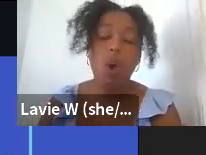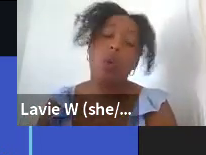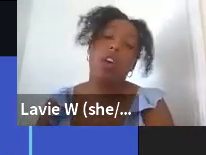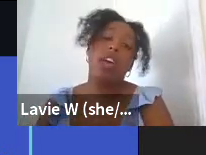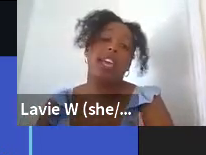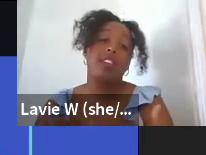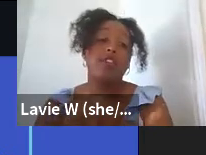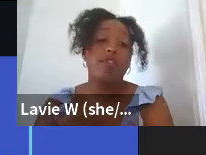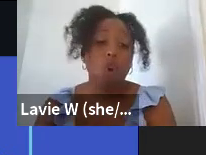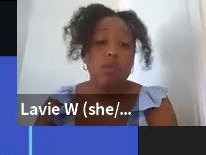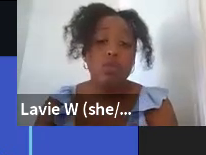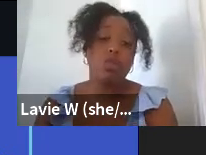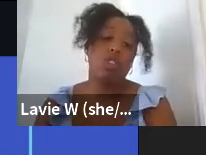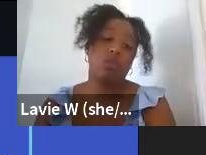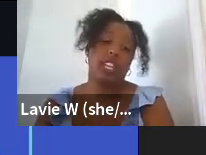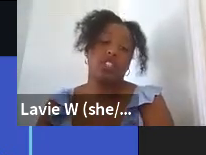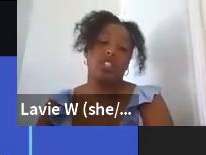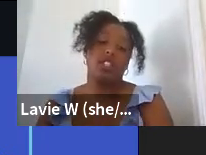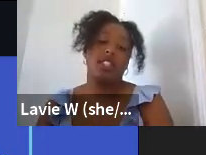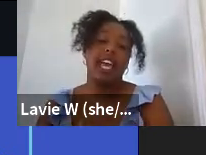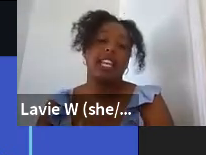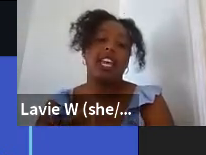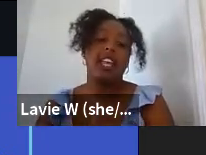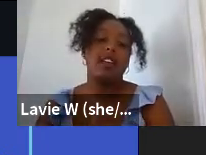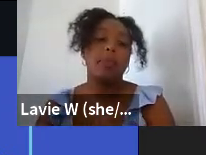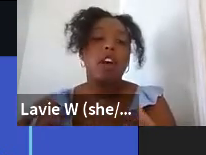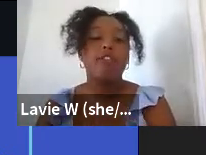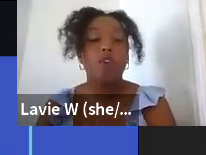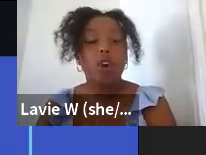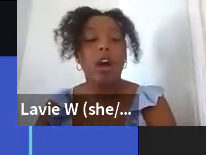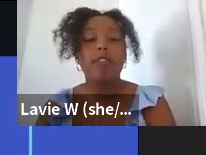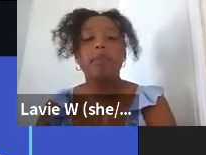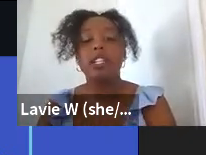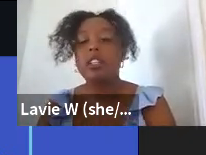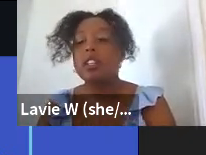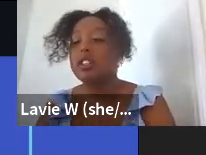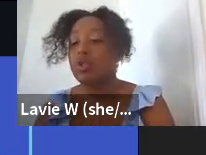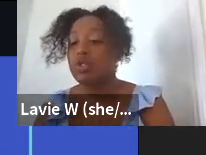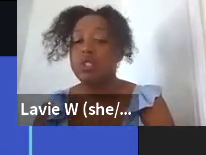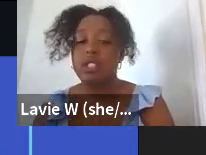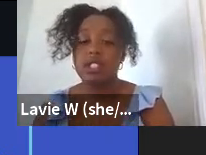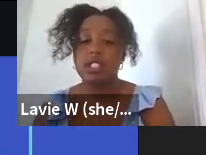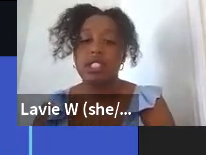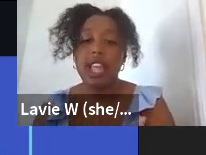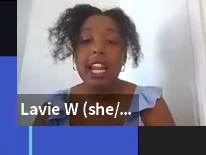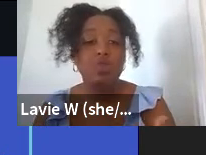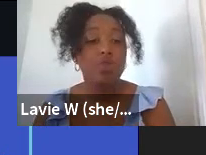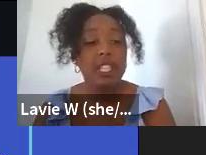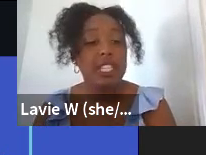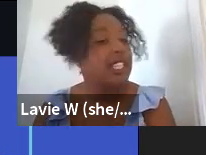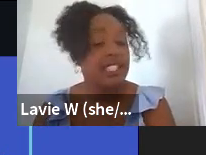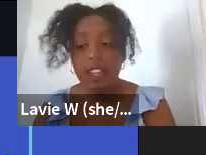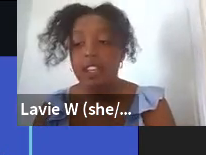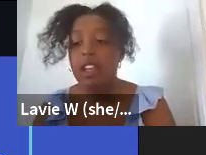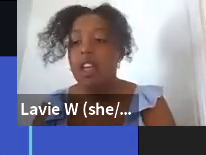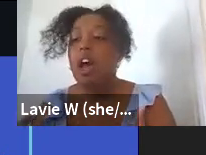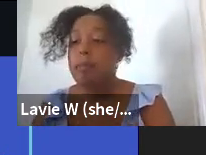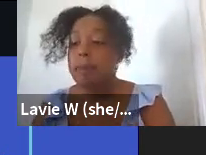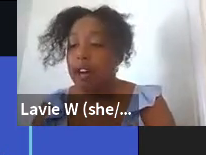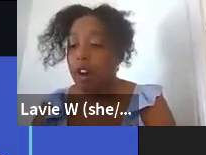quo, it can form new social relations, and it can be a form of political and social resistance. And that is really